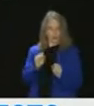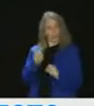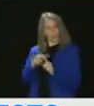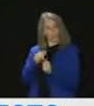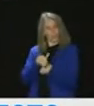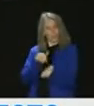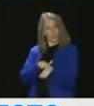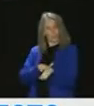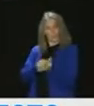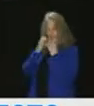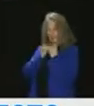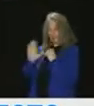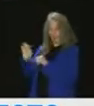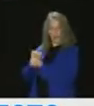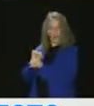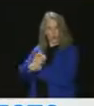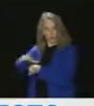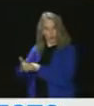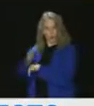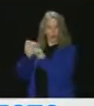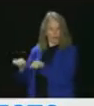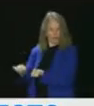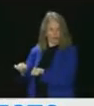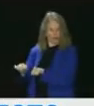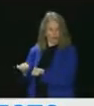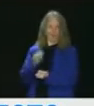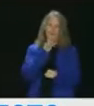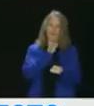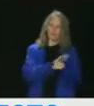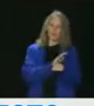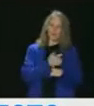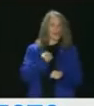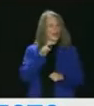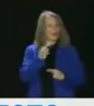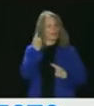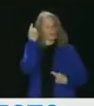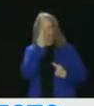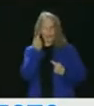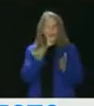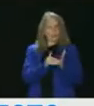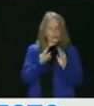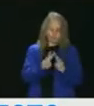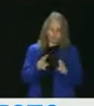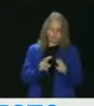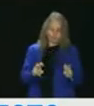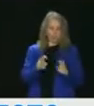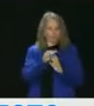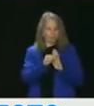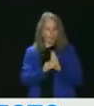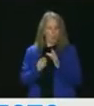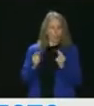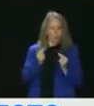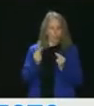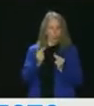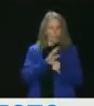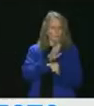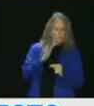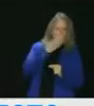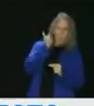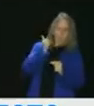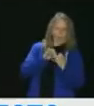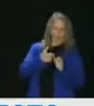reconsider what's possible and what's best to protect Canadians. I have multiple meetings every week